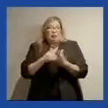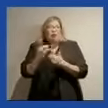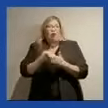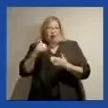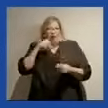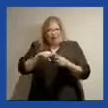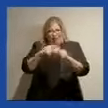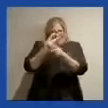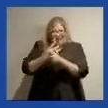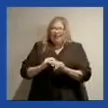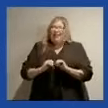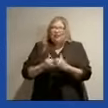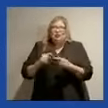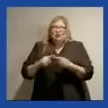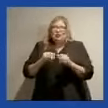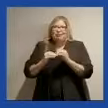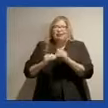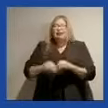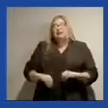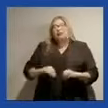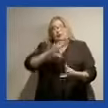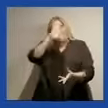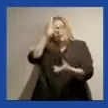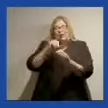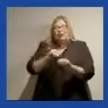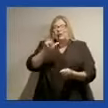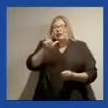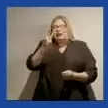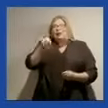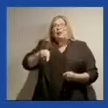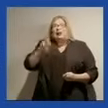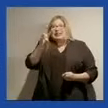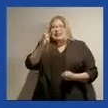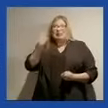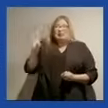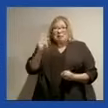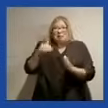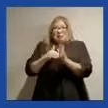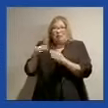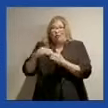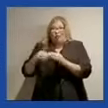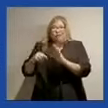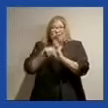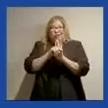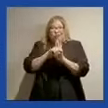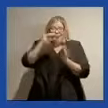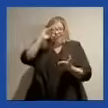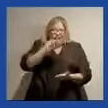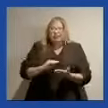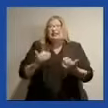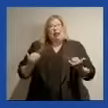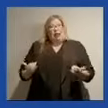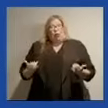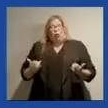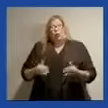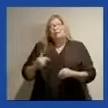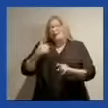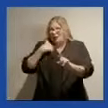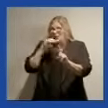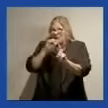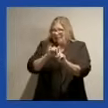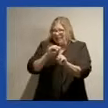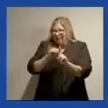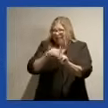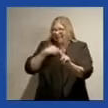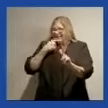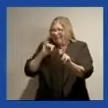reminder, $27.6 billion shortfall total now. And I say reminder because